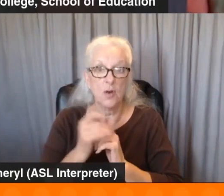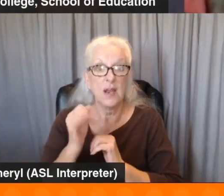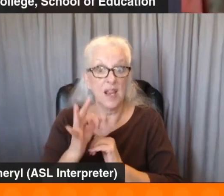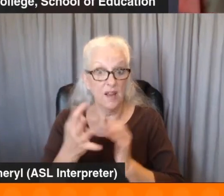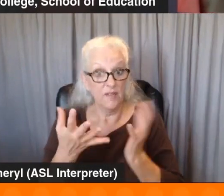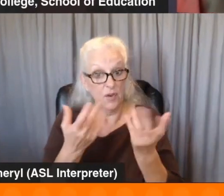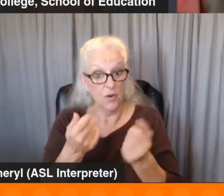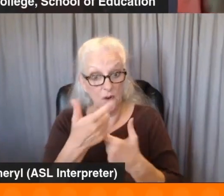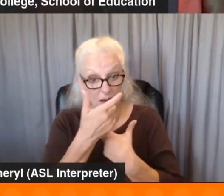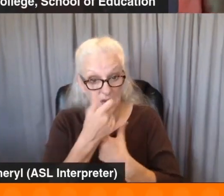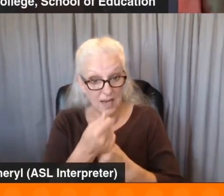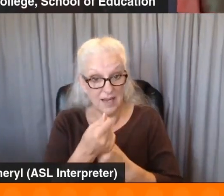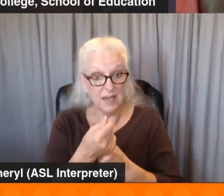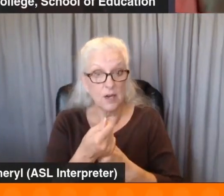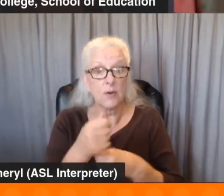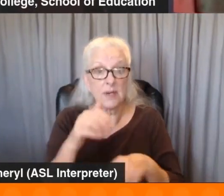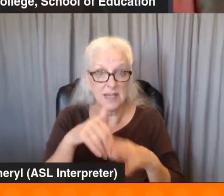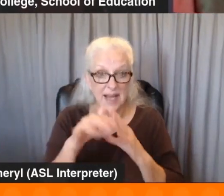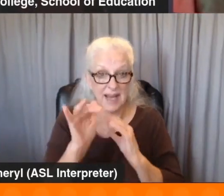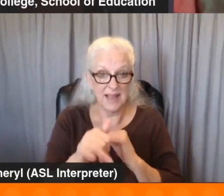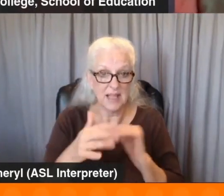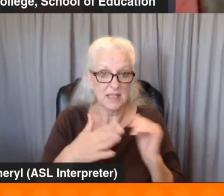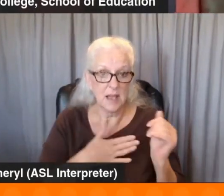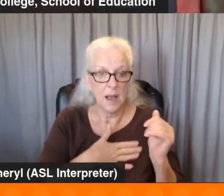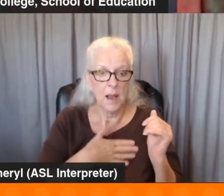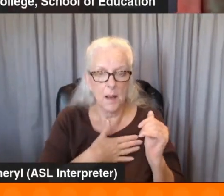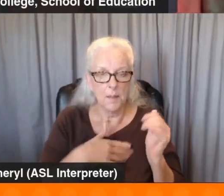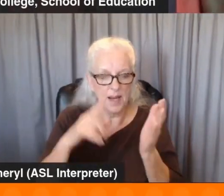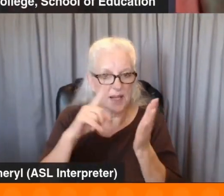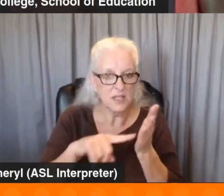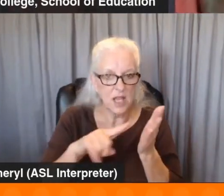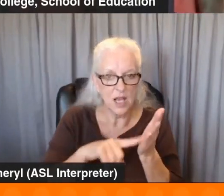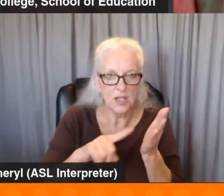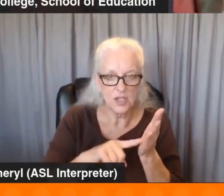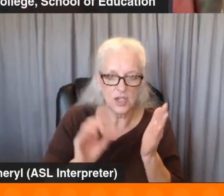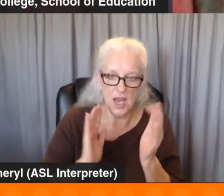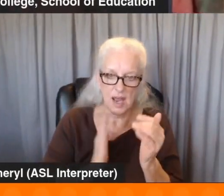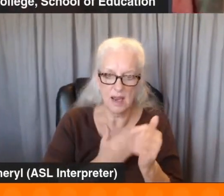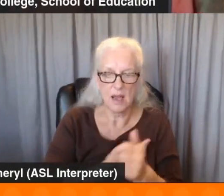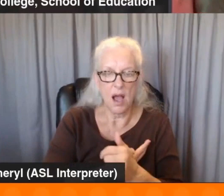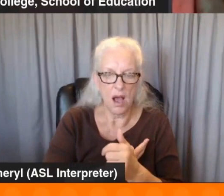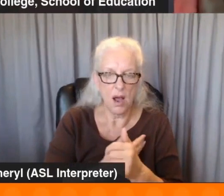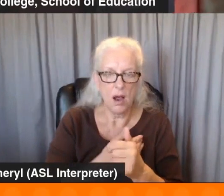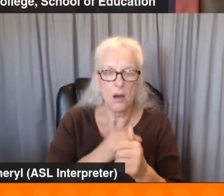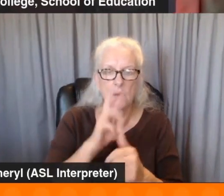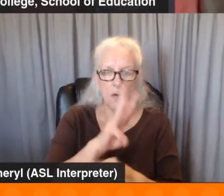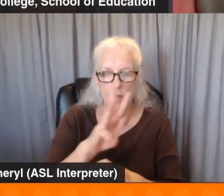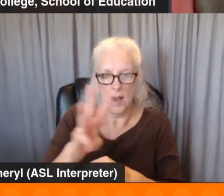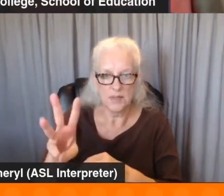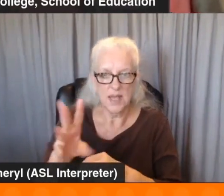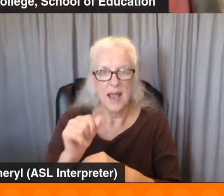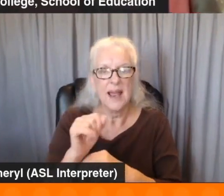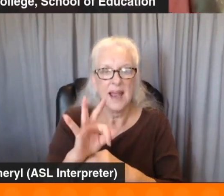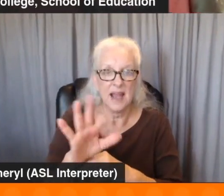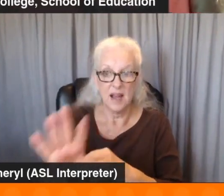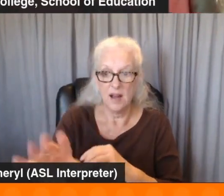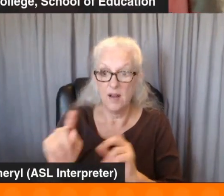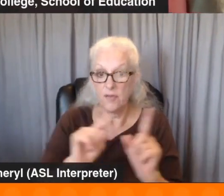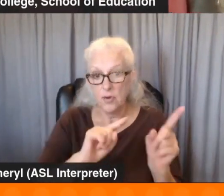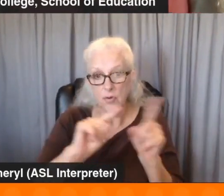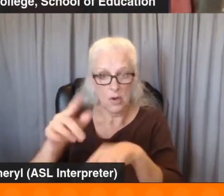are interested in any of this, check out our DevTech website, or even better, if you find yourself in the Boston